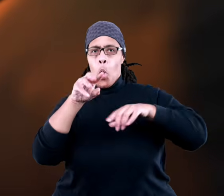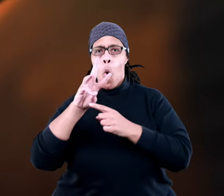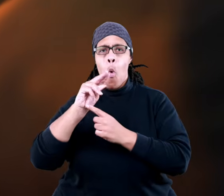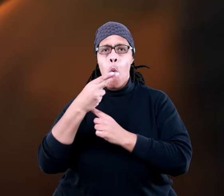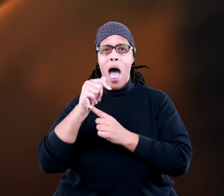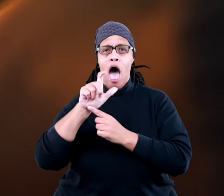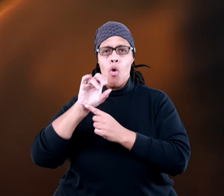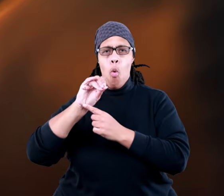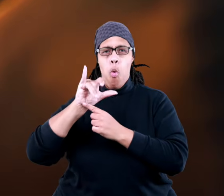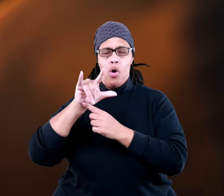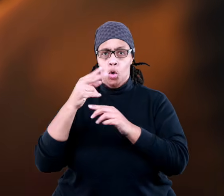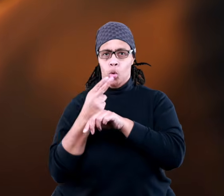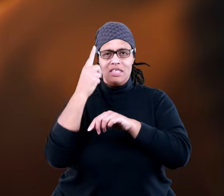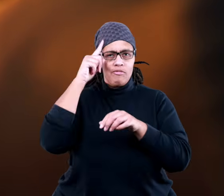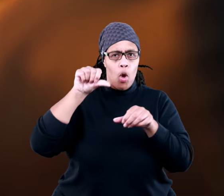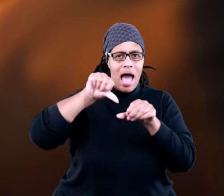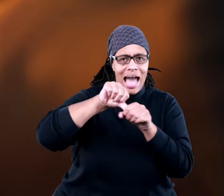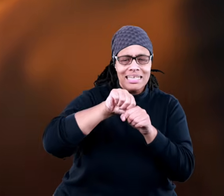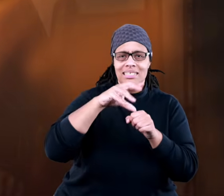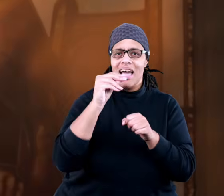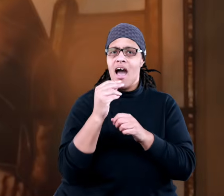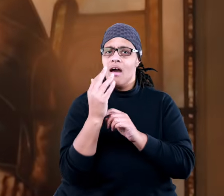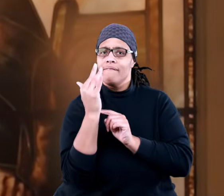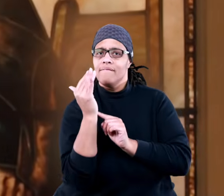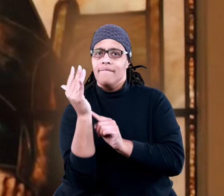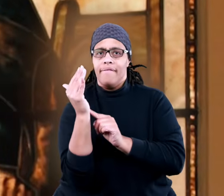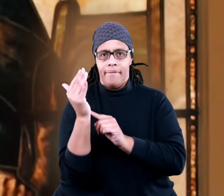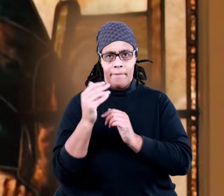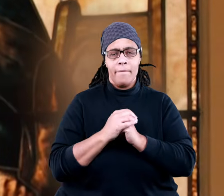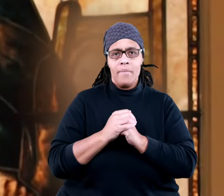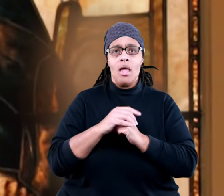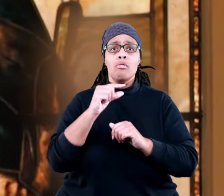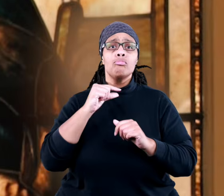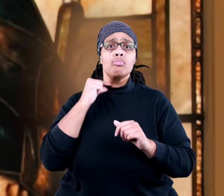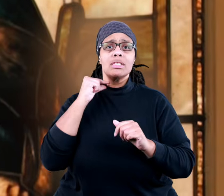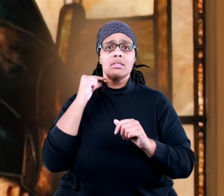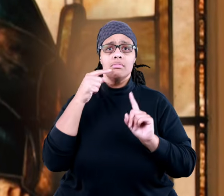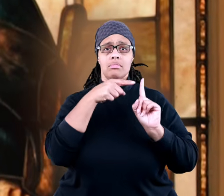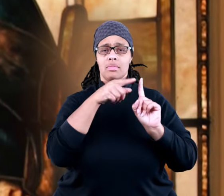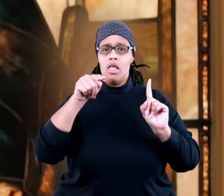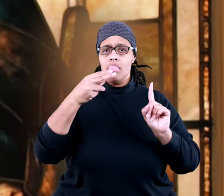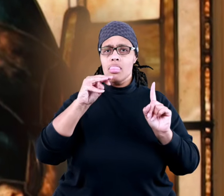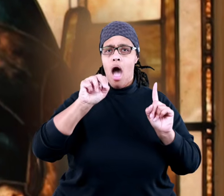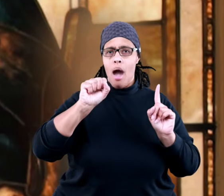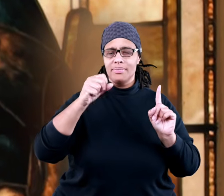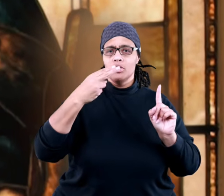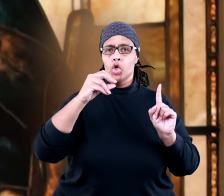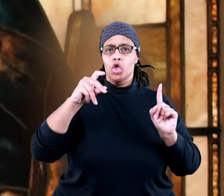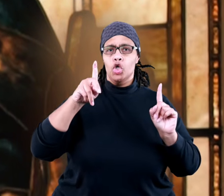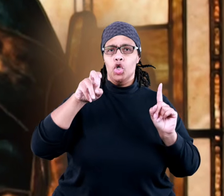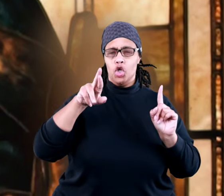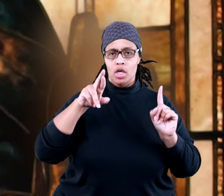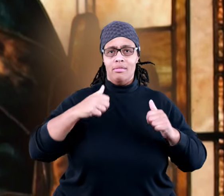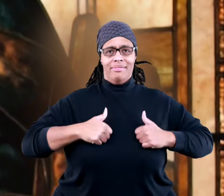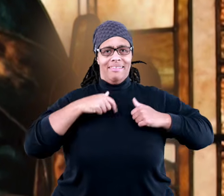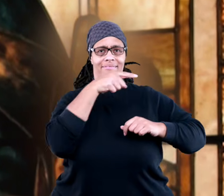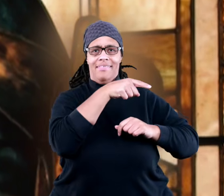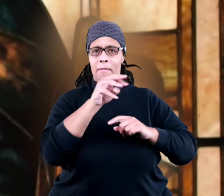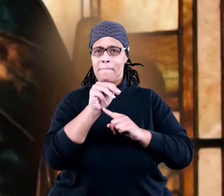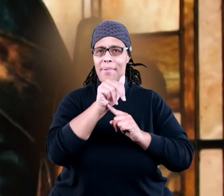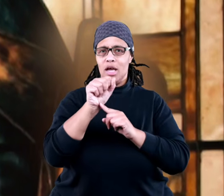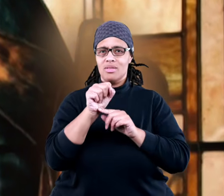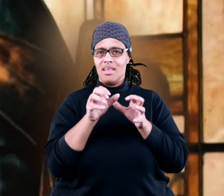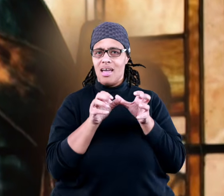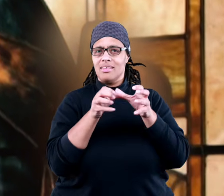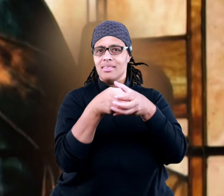oil was used for fuel in lamps. The Puritan minister, Reverend Thomas Hooker, who lived in the